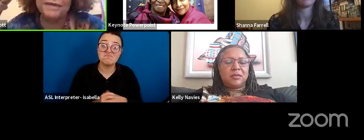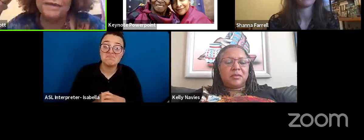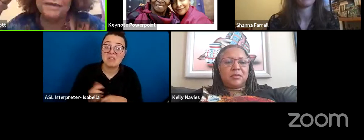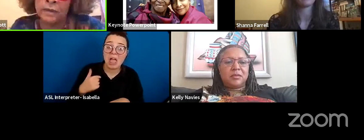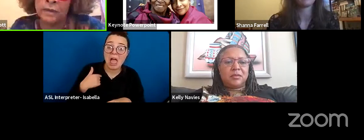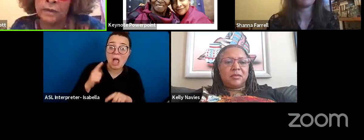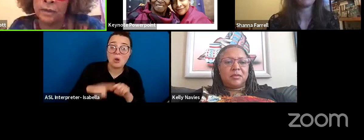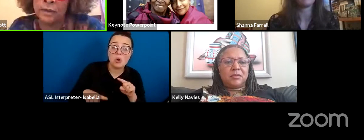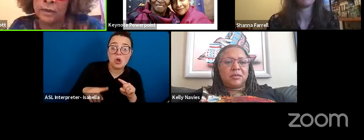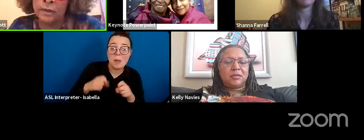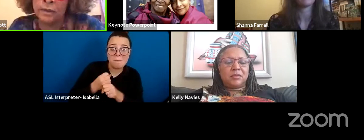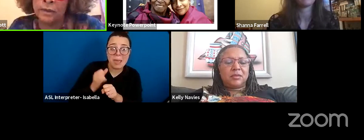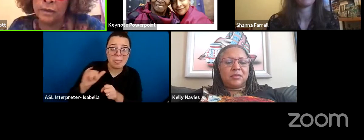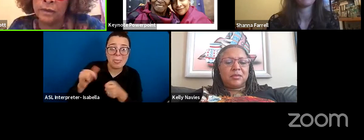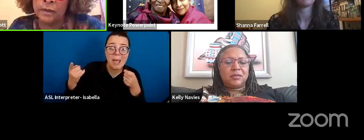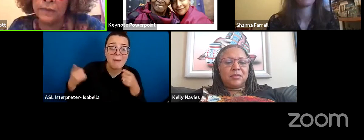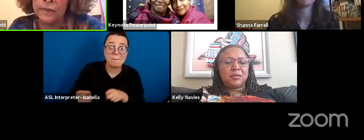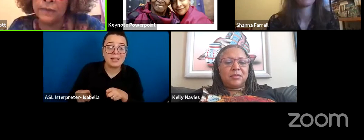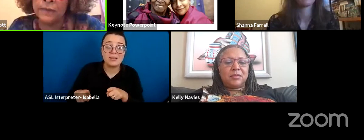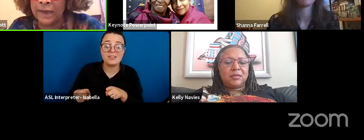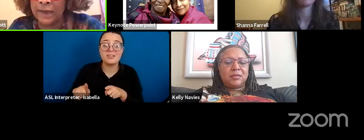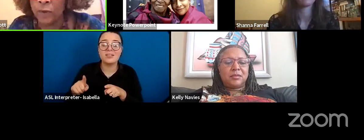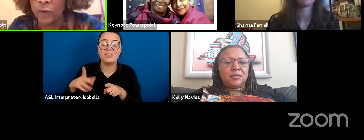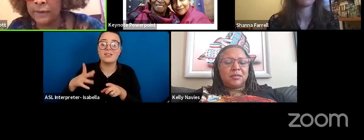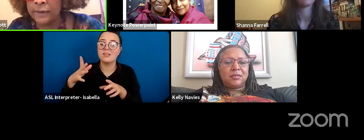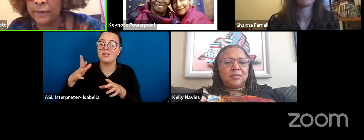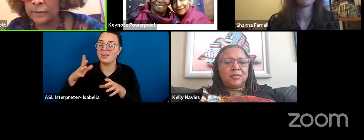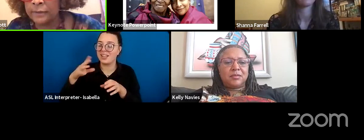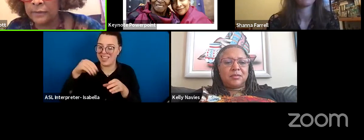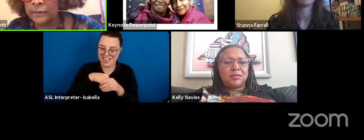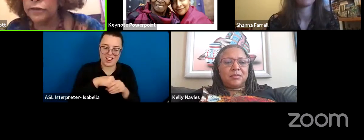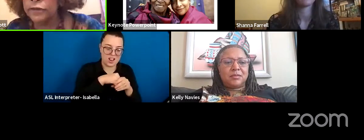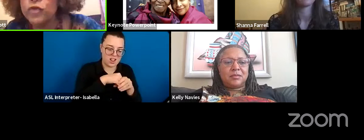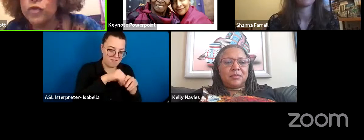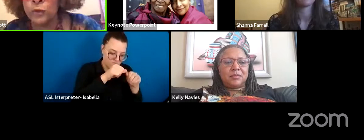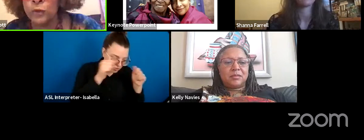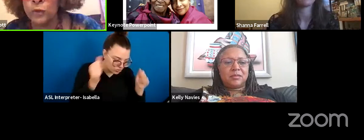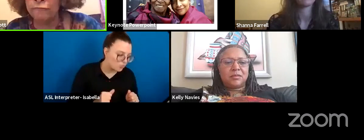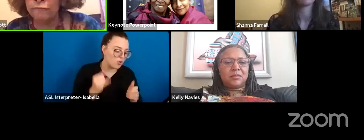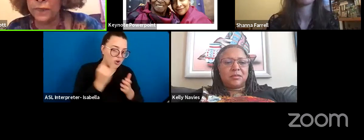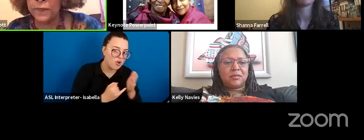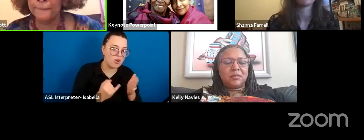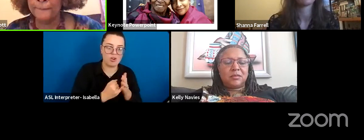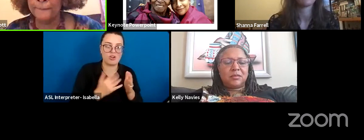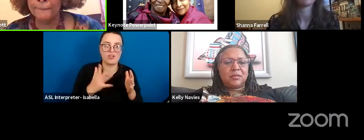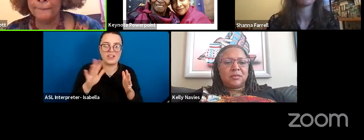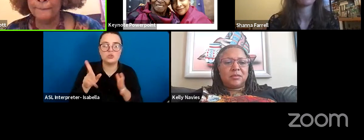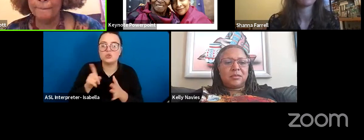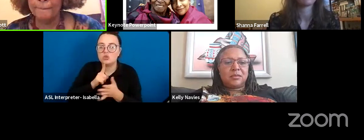I don't think I could have made that happen in the same way, in the truest way for me.